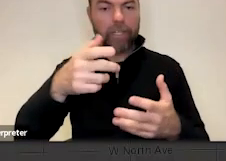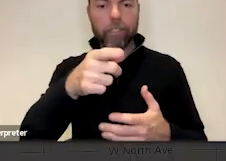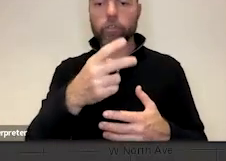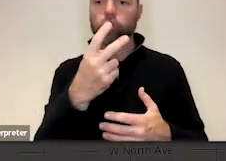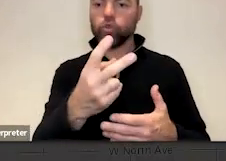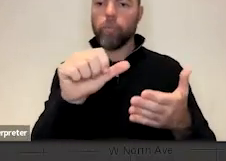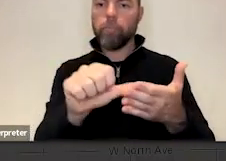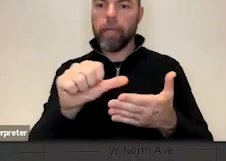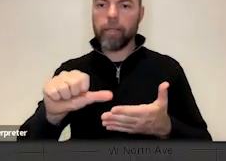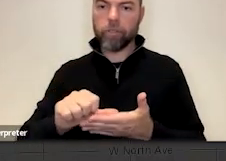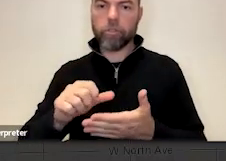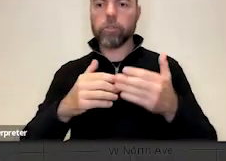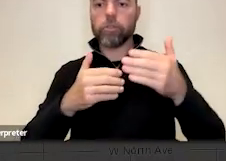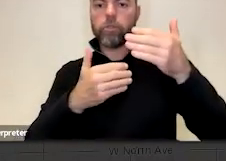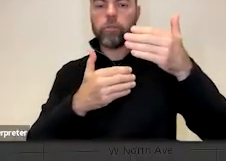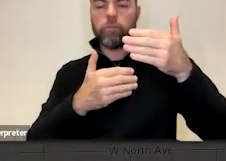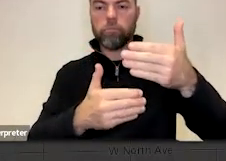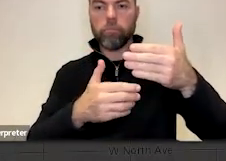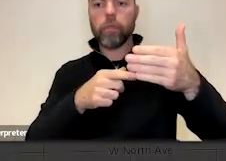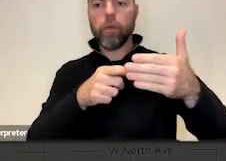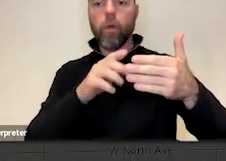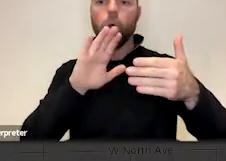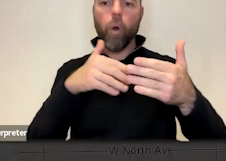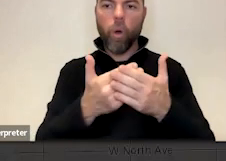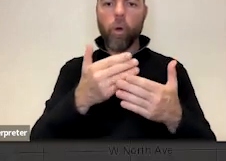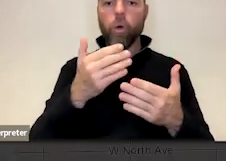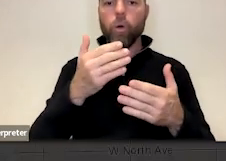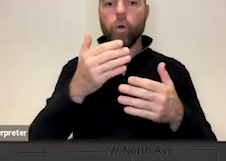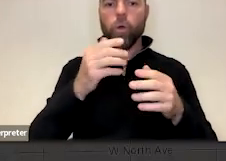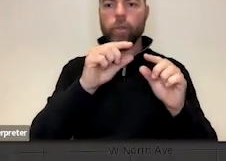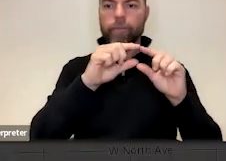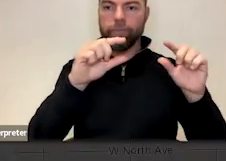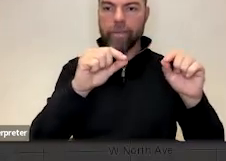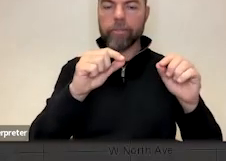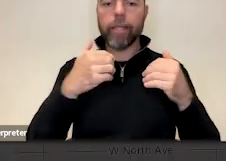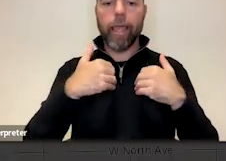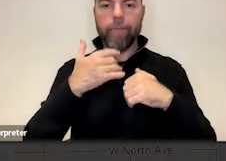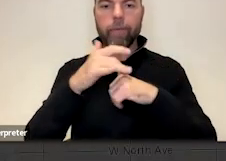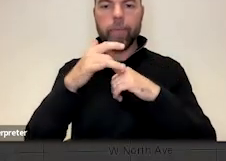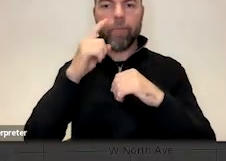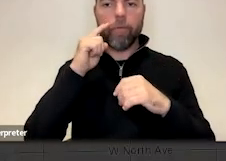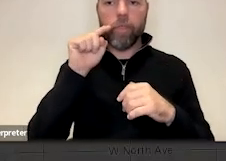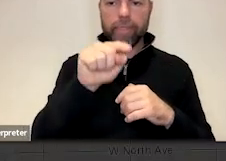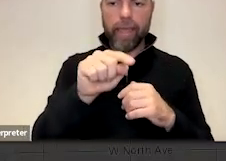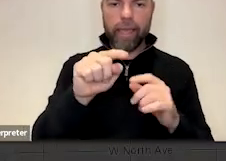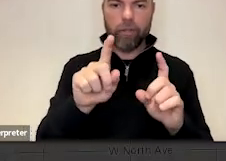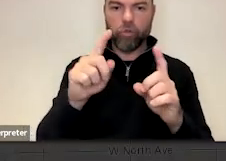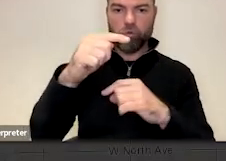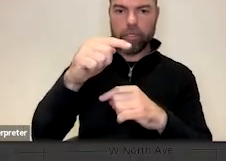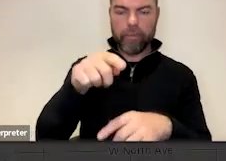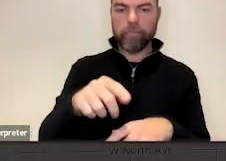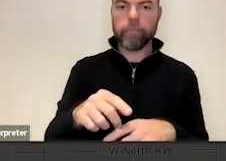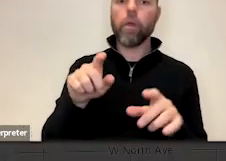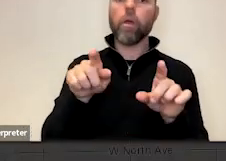view here that's going to contain all of the fields that we have available for that particular grid cell.